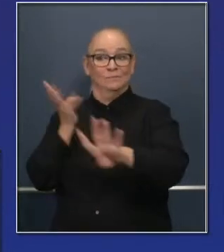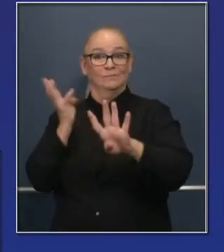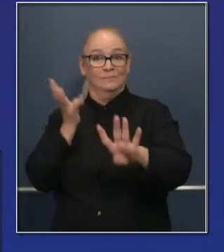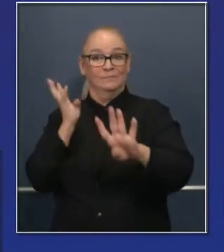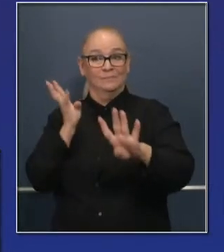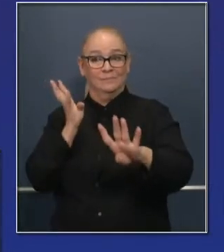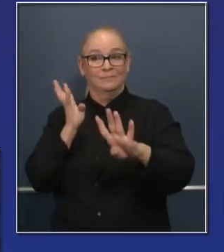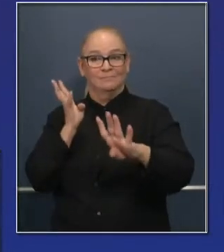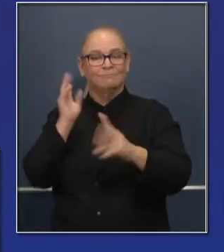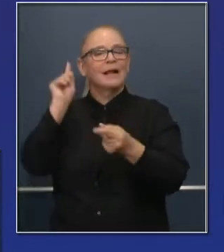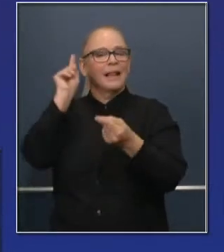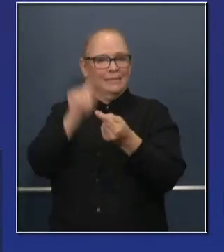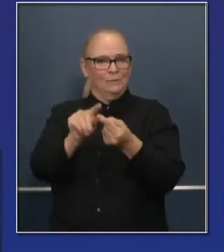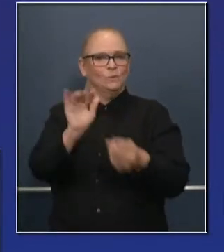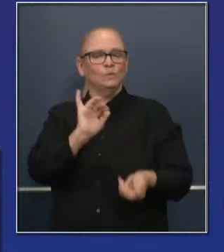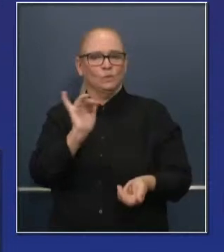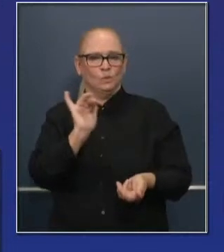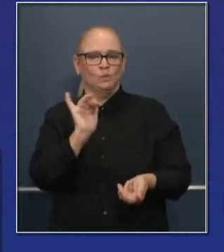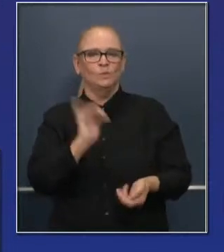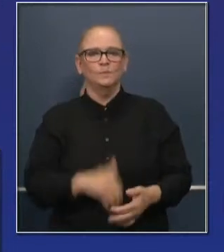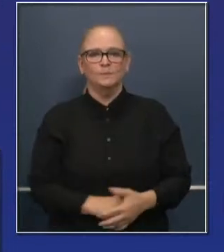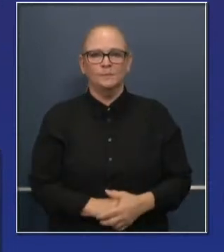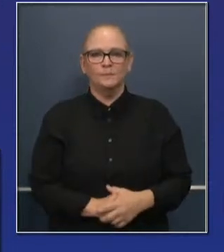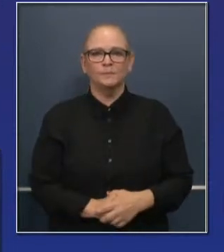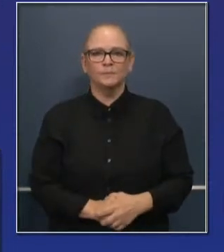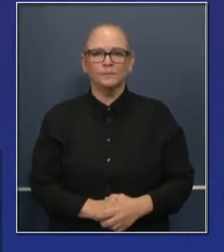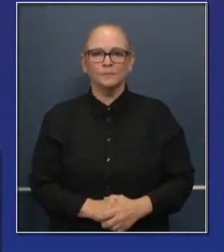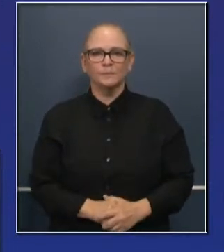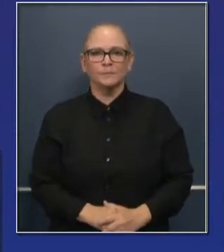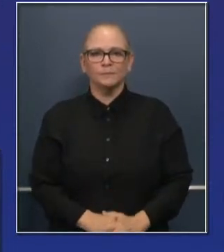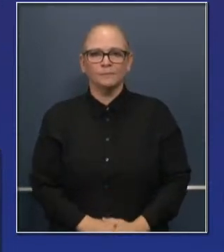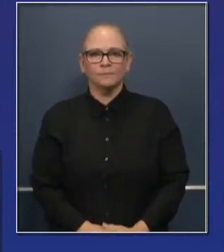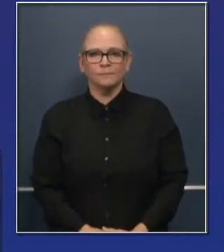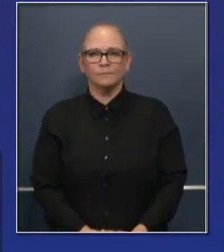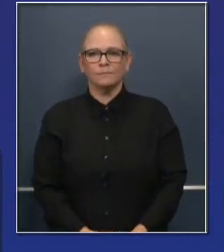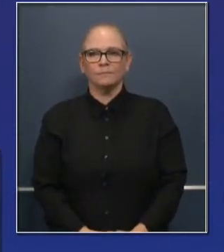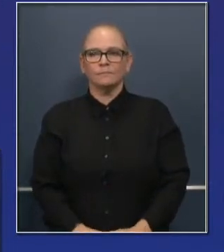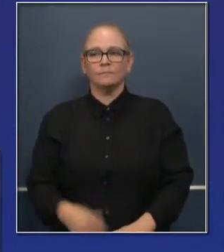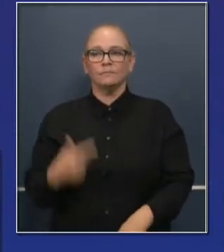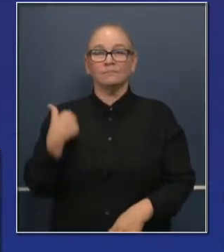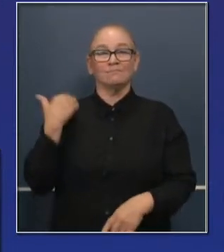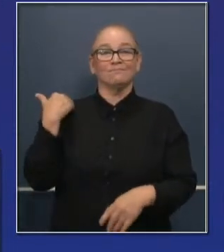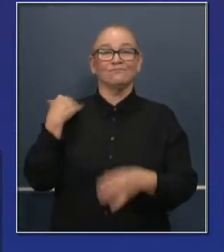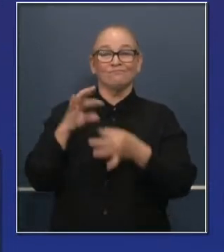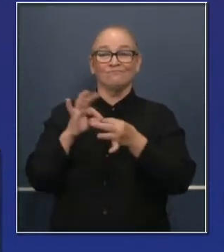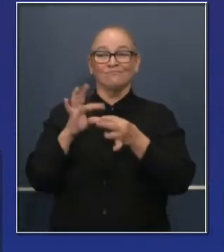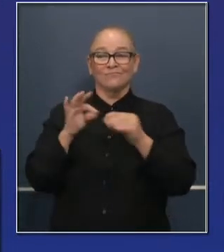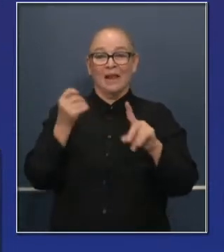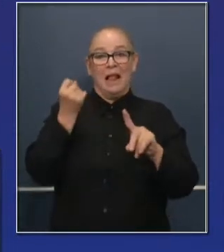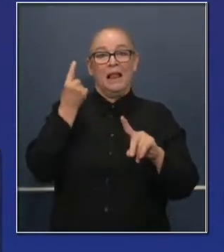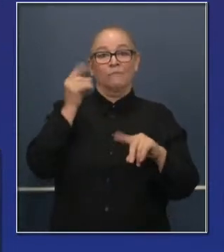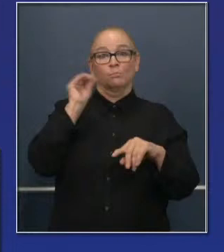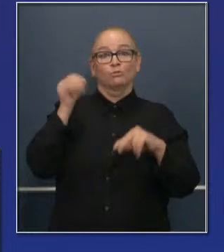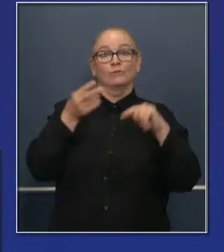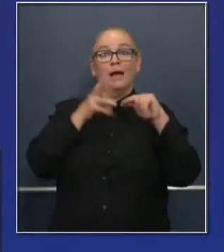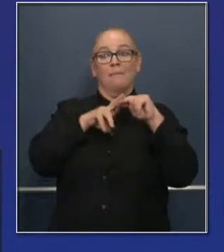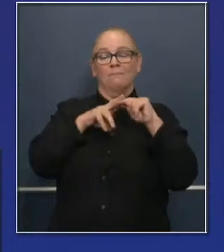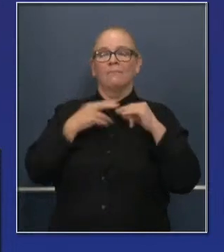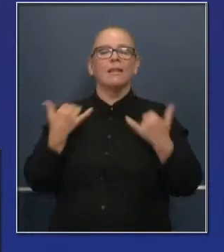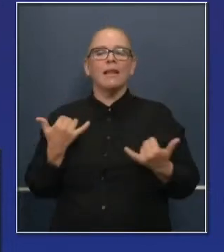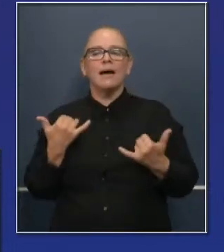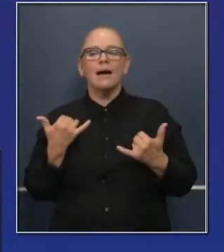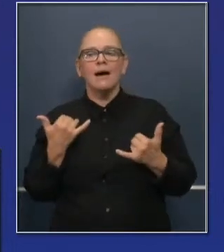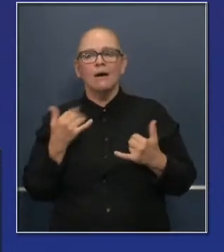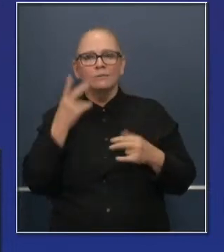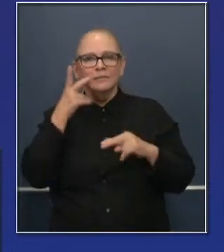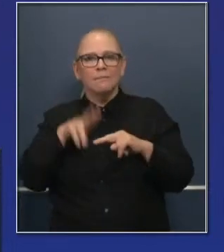Last slide deck we provided, 11% increase in ICU admissions. You'll see reflected in this